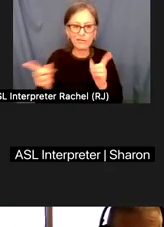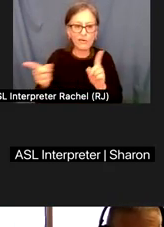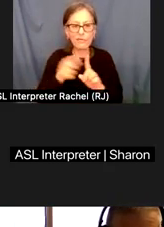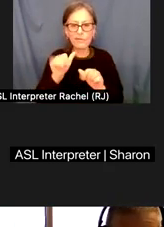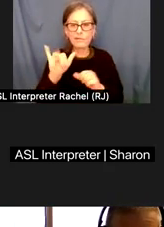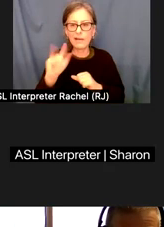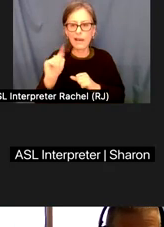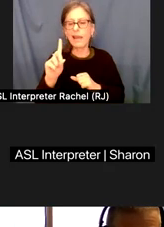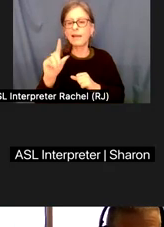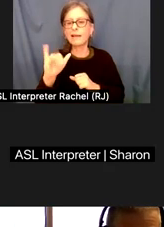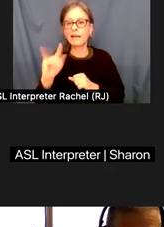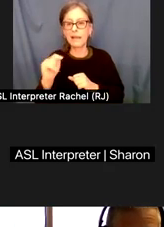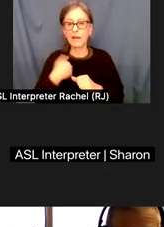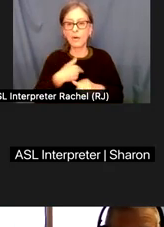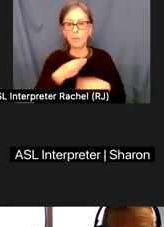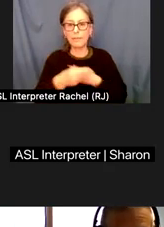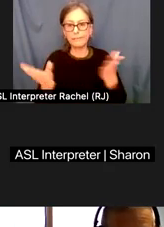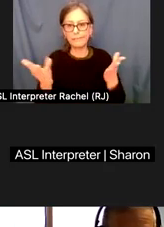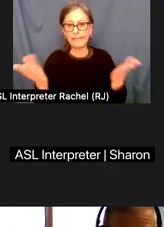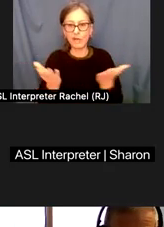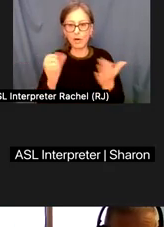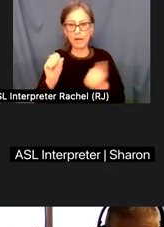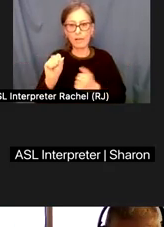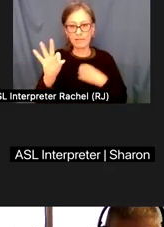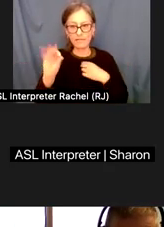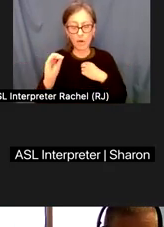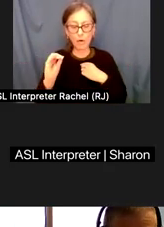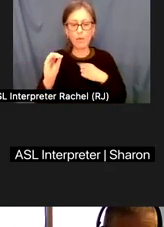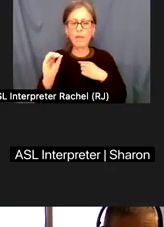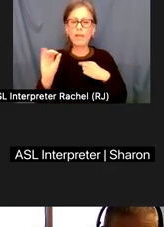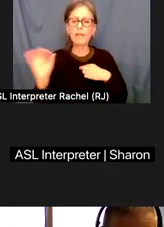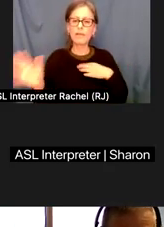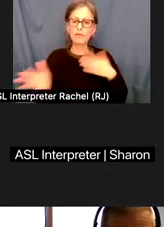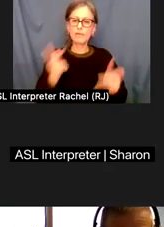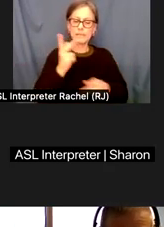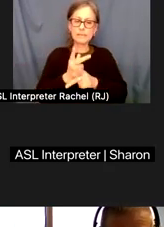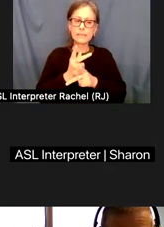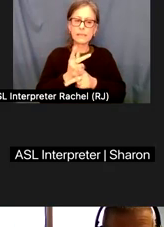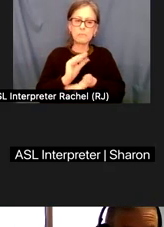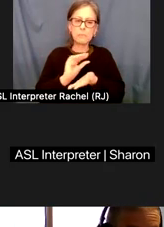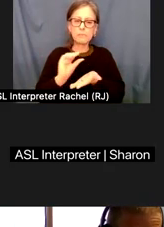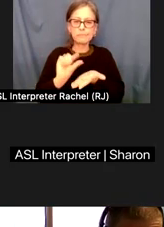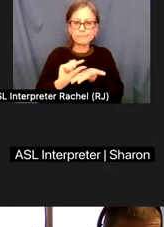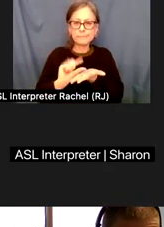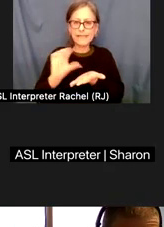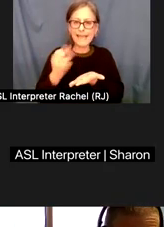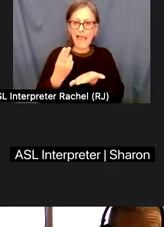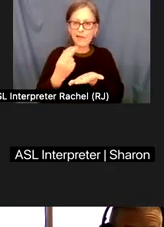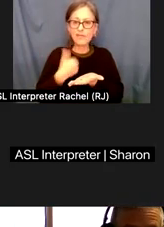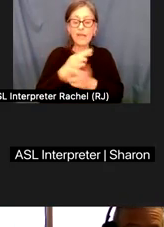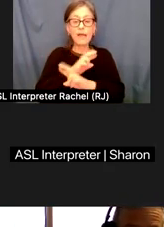share it here with employees at SFO. It encourages things like keep a small amount of cash. We talked about the go